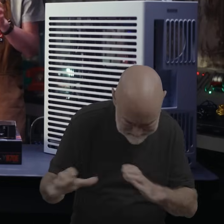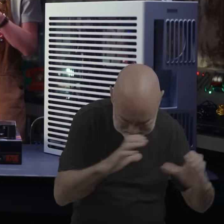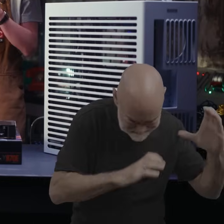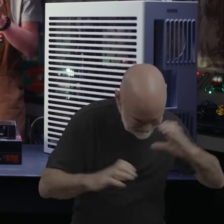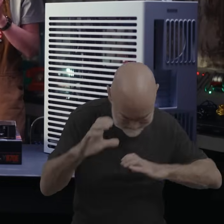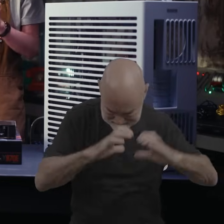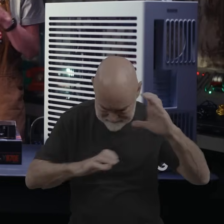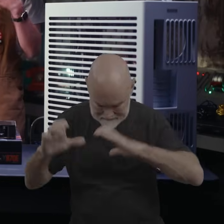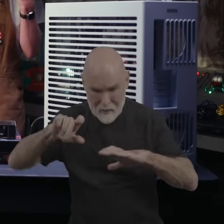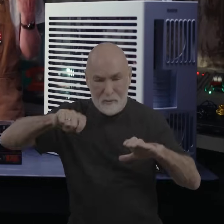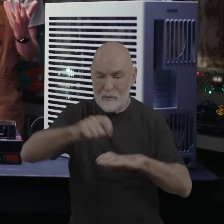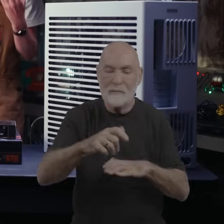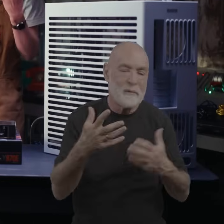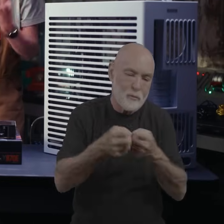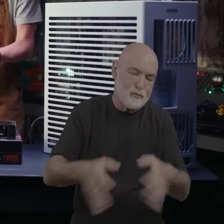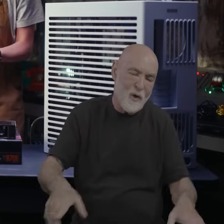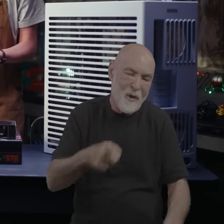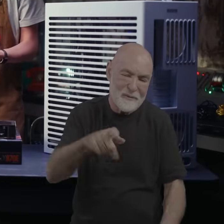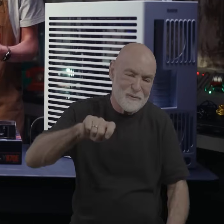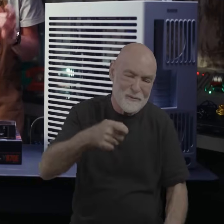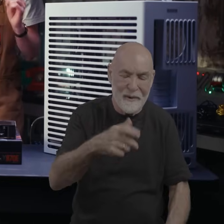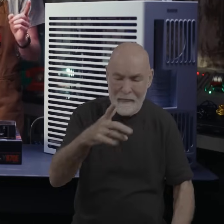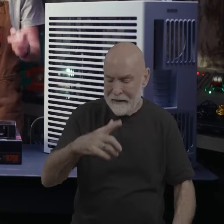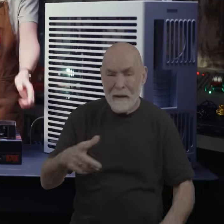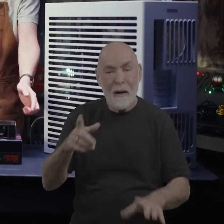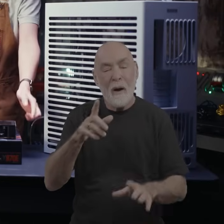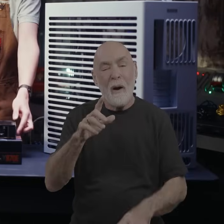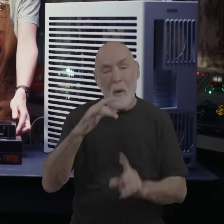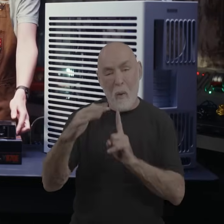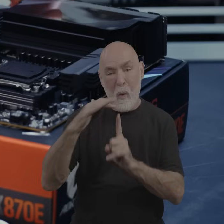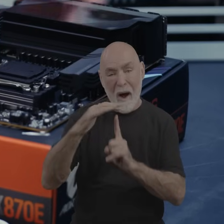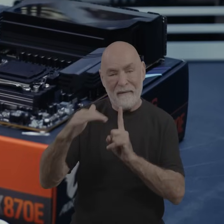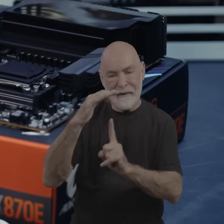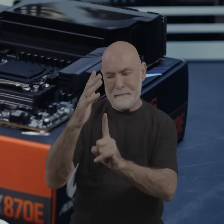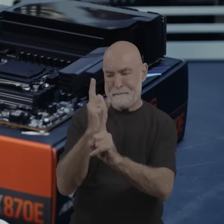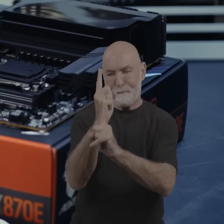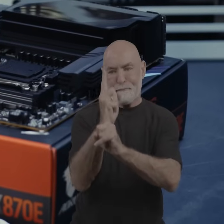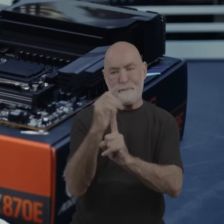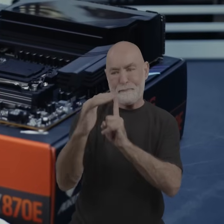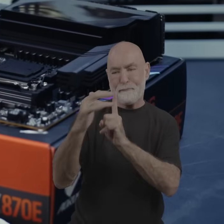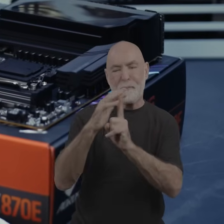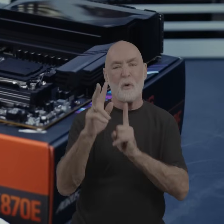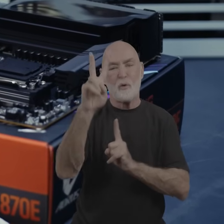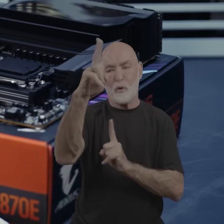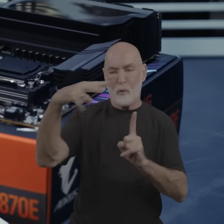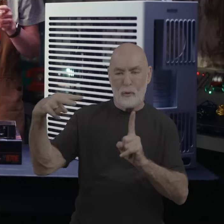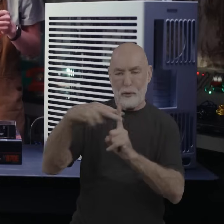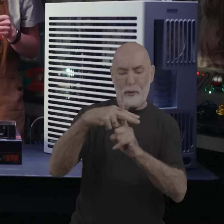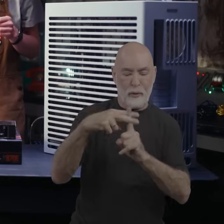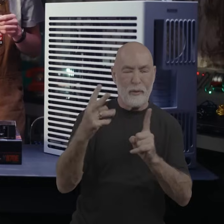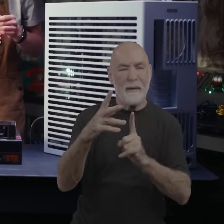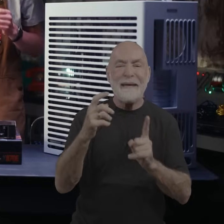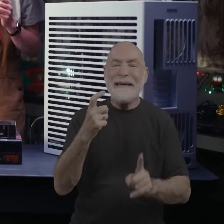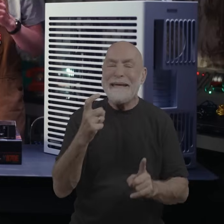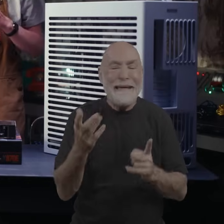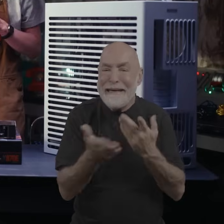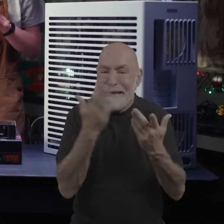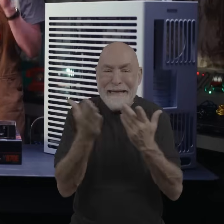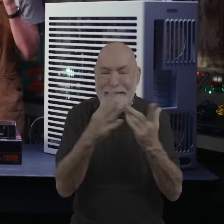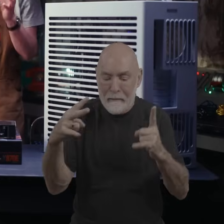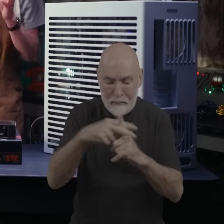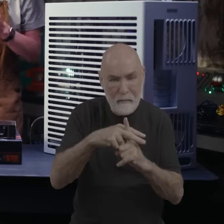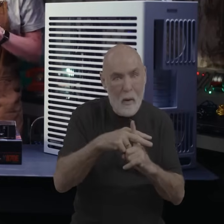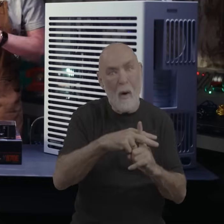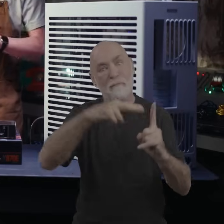floor looking for said screw when you inevitably drop it. Then there's this Wi-Fi antenna. This combines standard 2 Wi-Fi connections into one